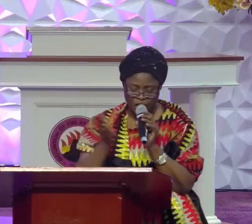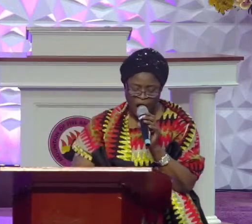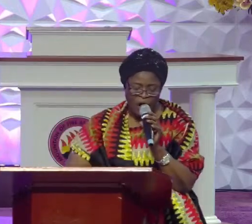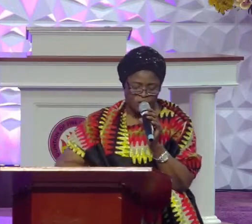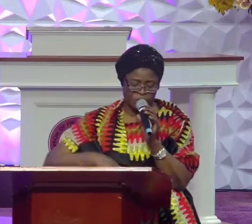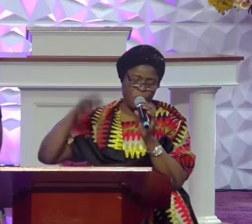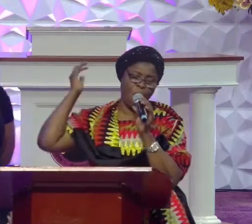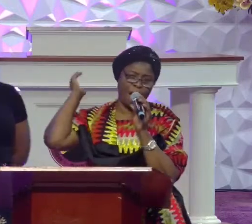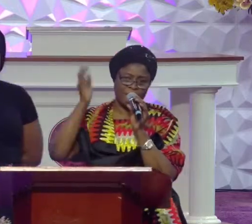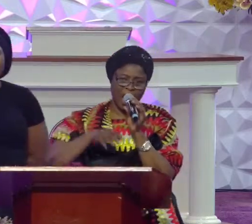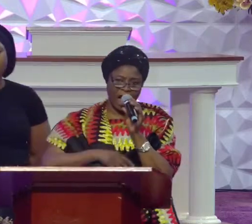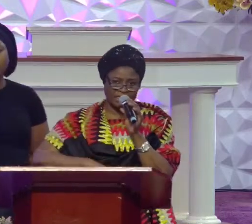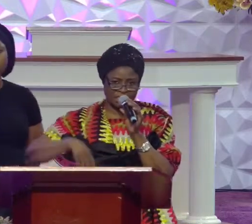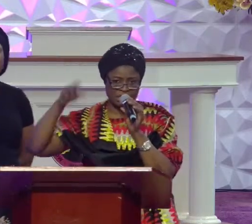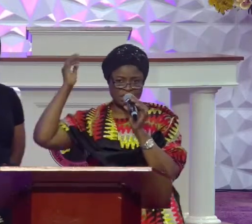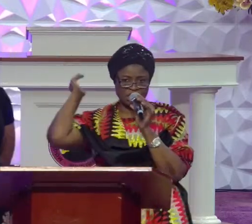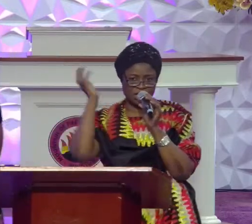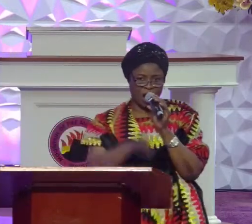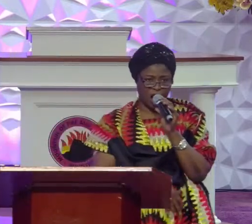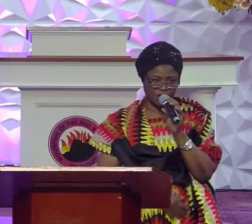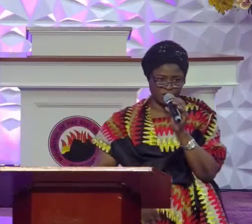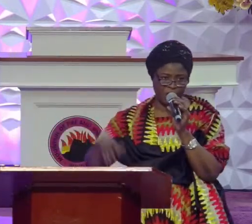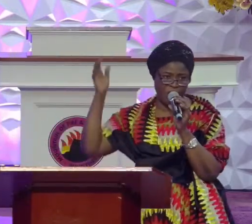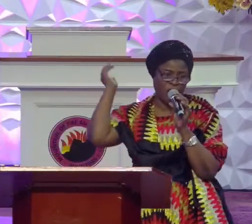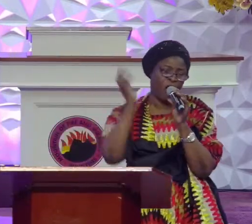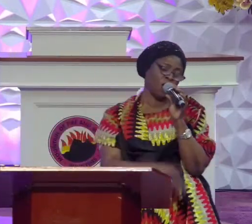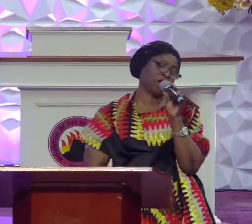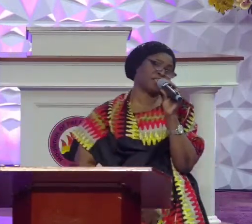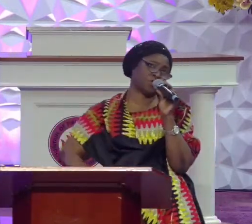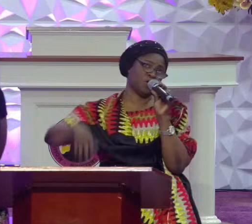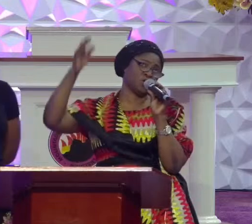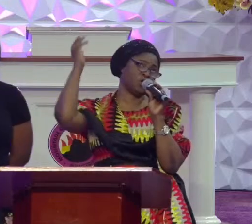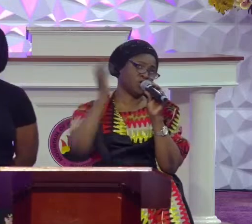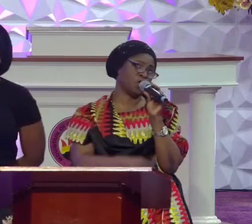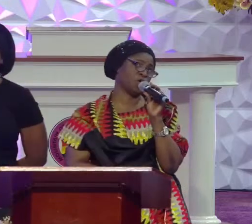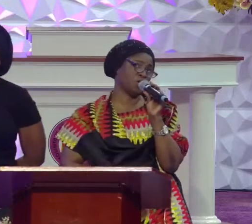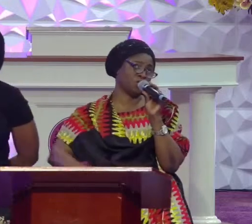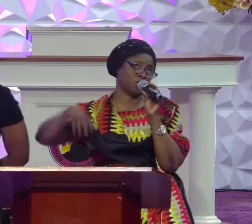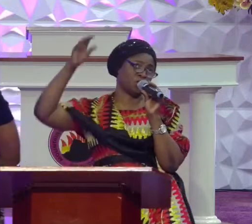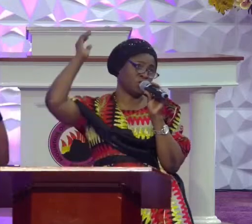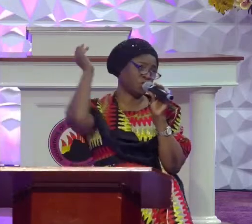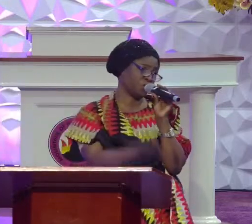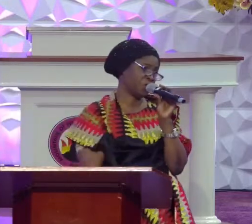Kadosh, you are mighty on your. Yes,